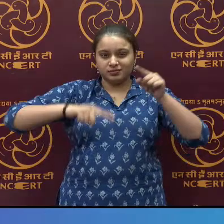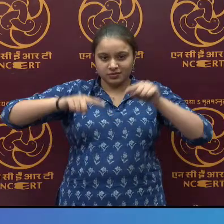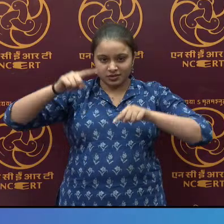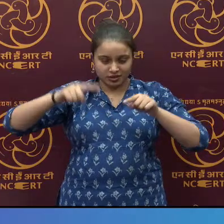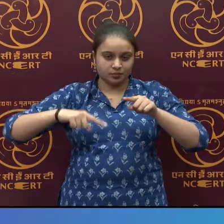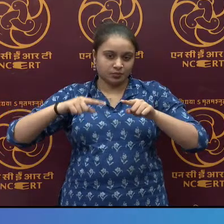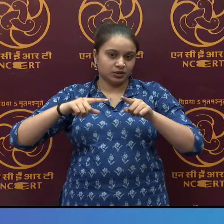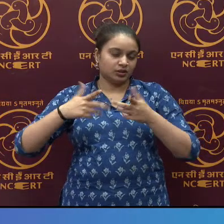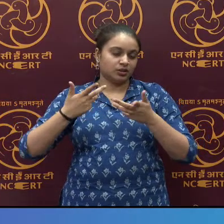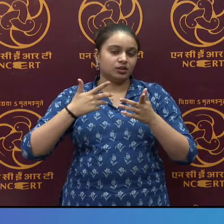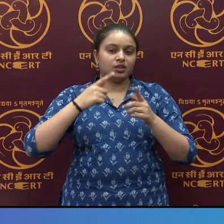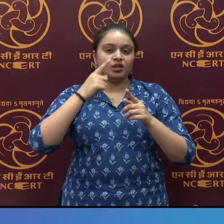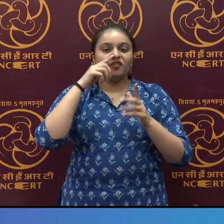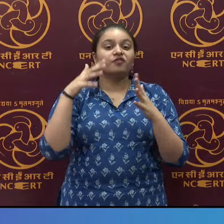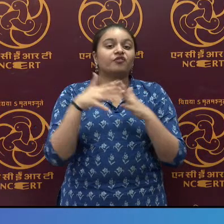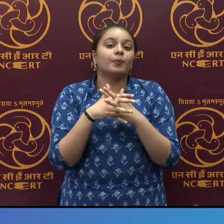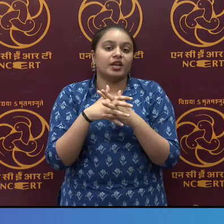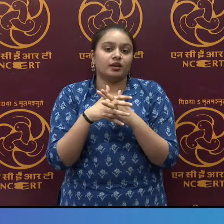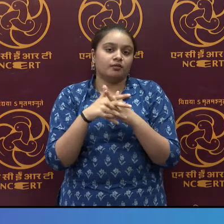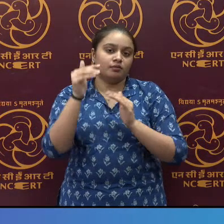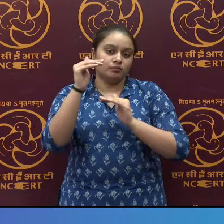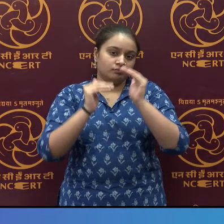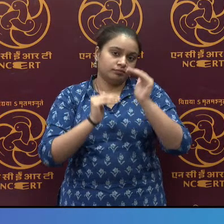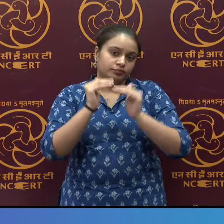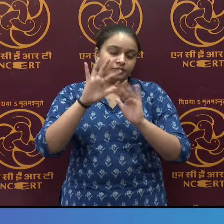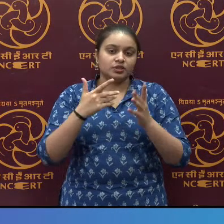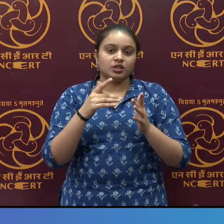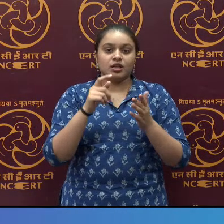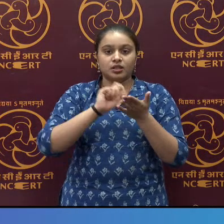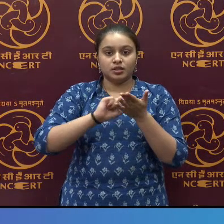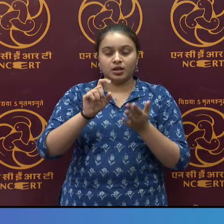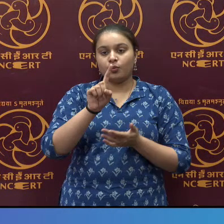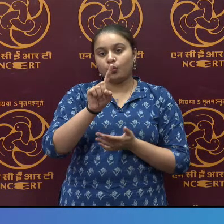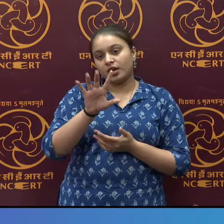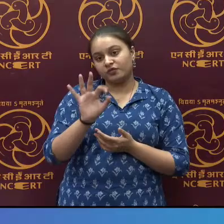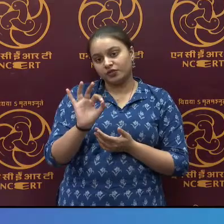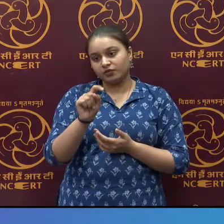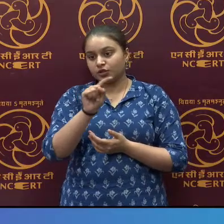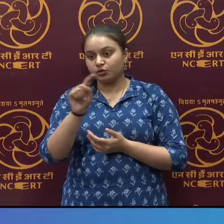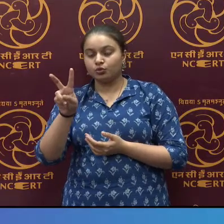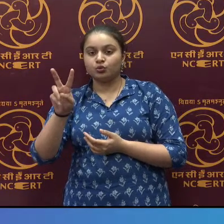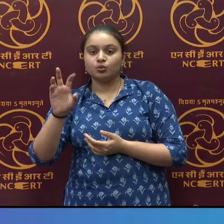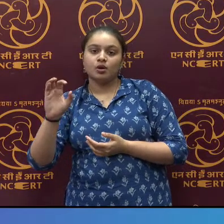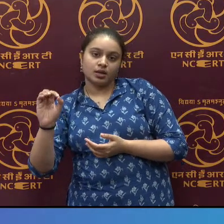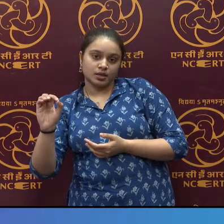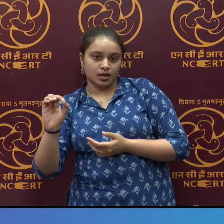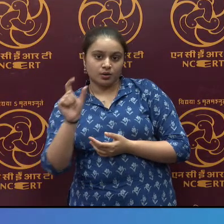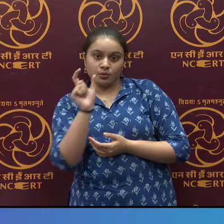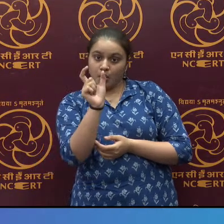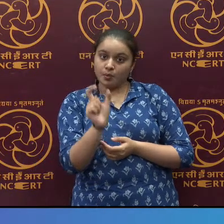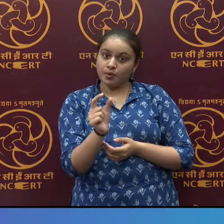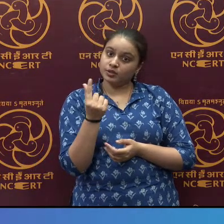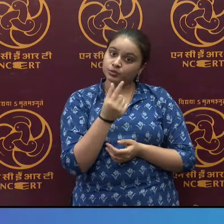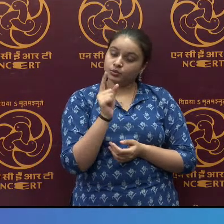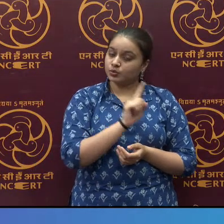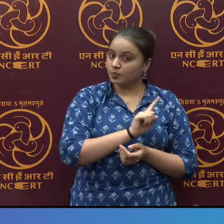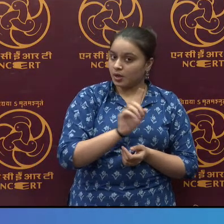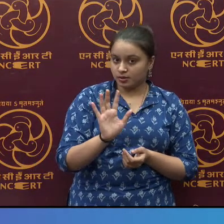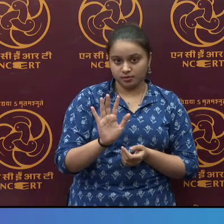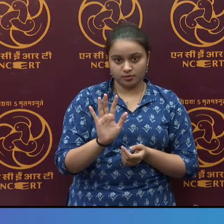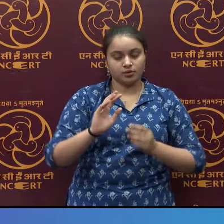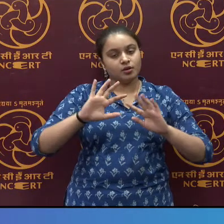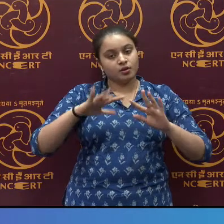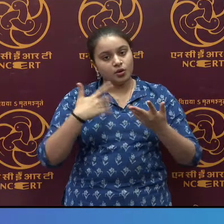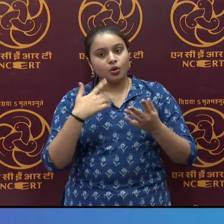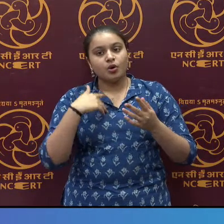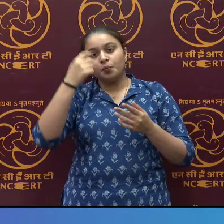Indian society. Write an article in 150 to 200 words. See, the word limit is given. Throwing light on the problem